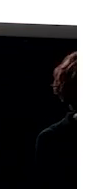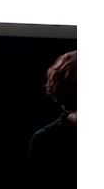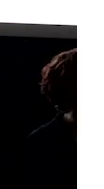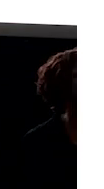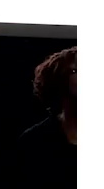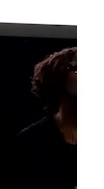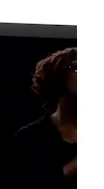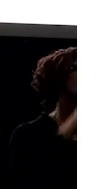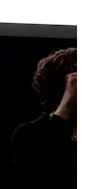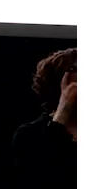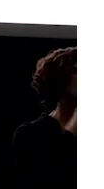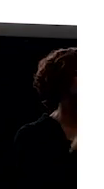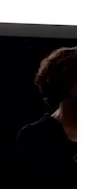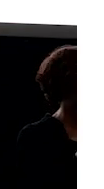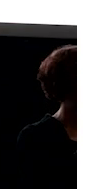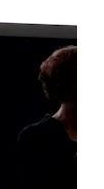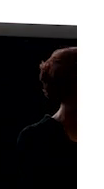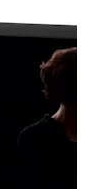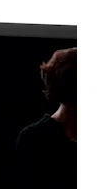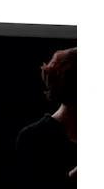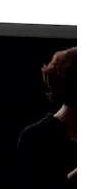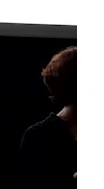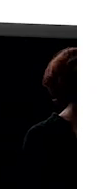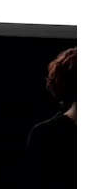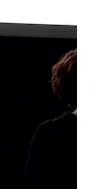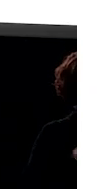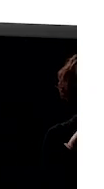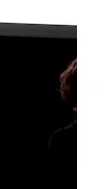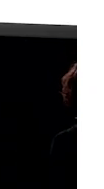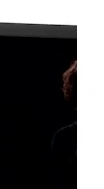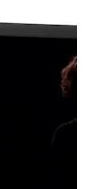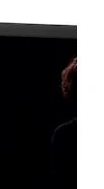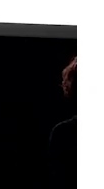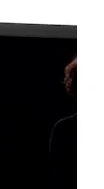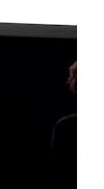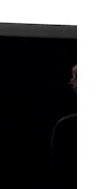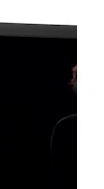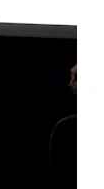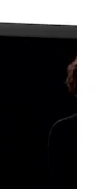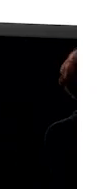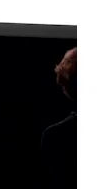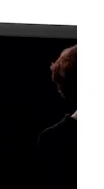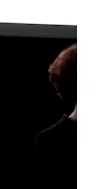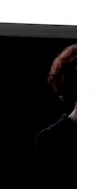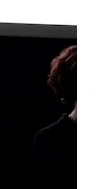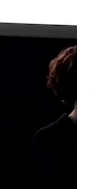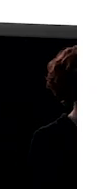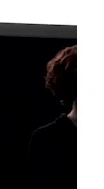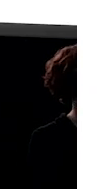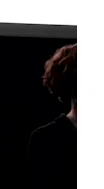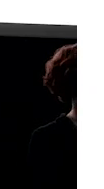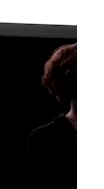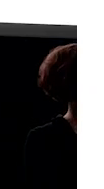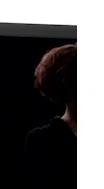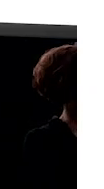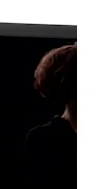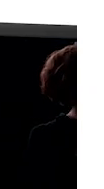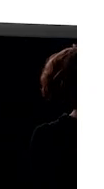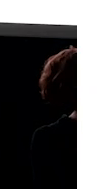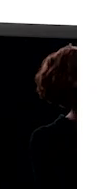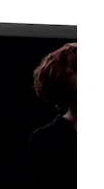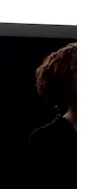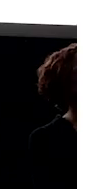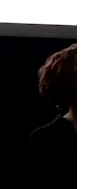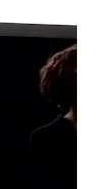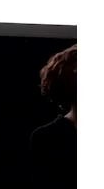educational materials, we do conferences. Since 2015, we have collaborated with over